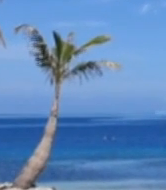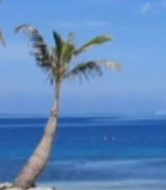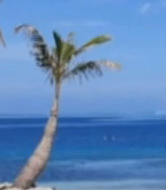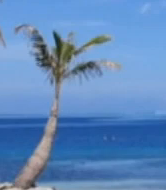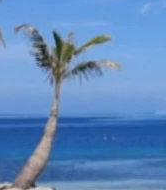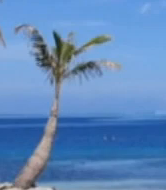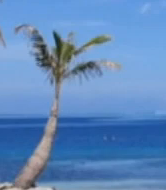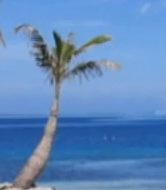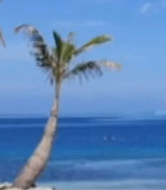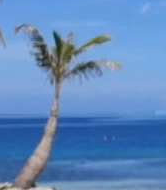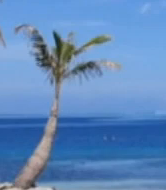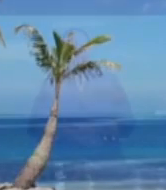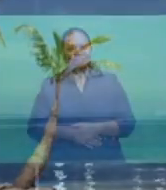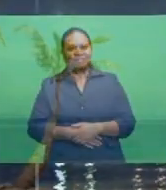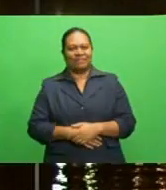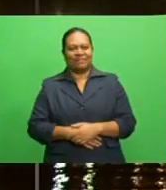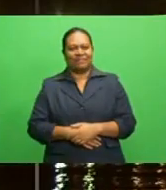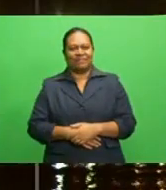Naikaso.